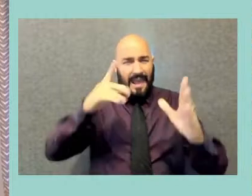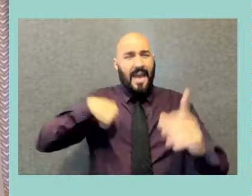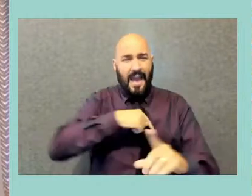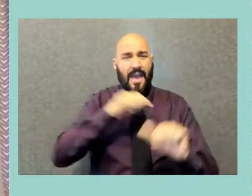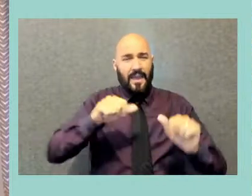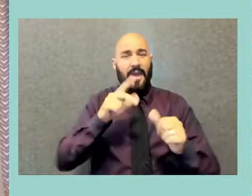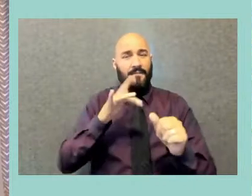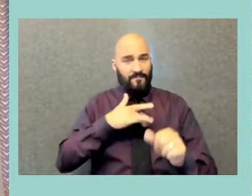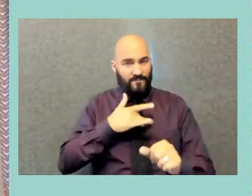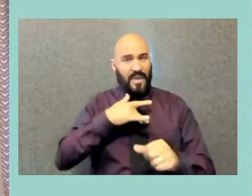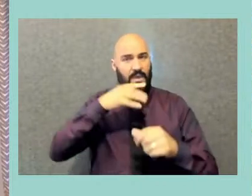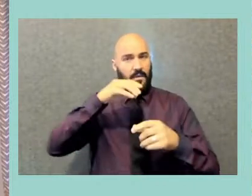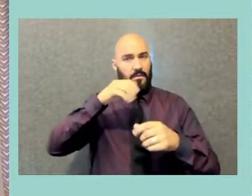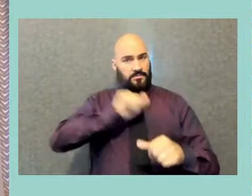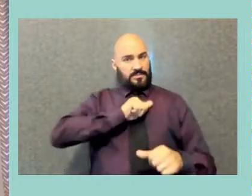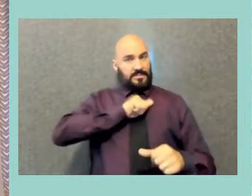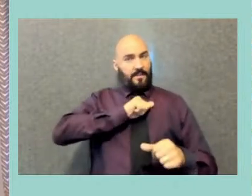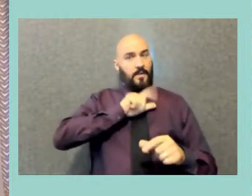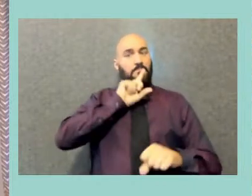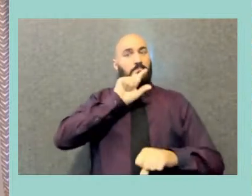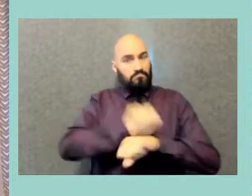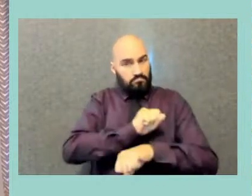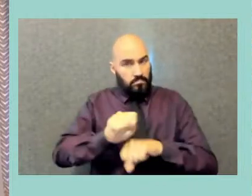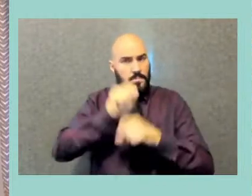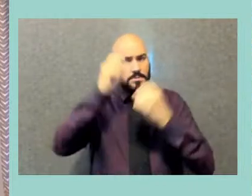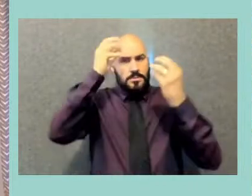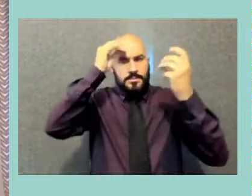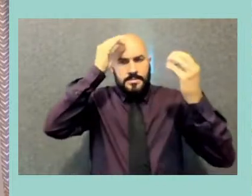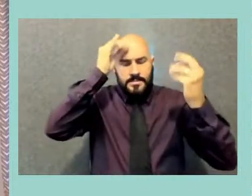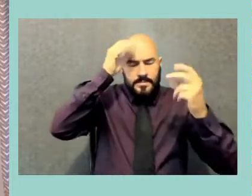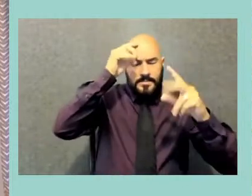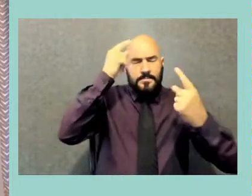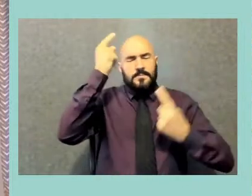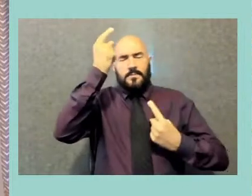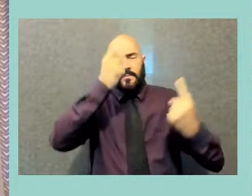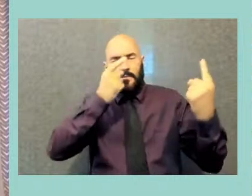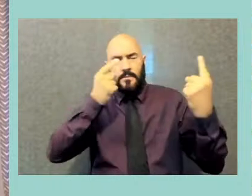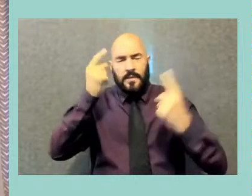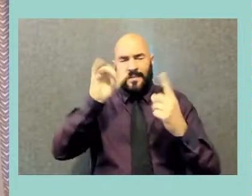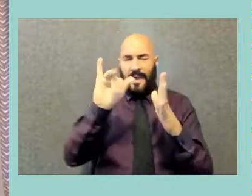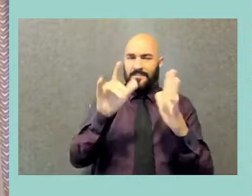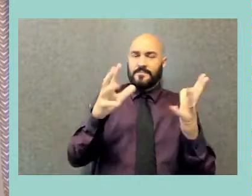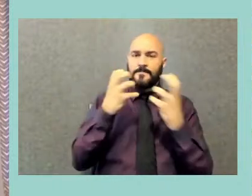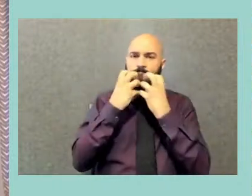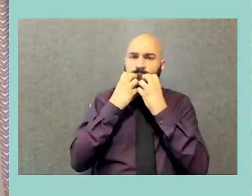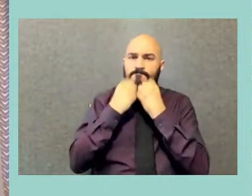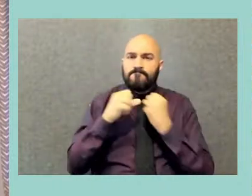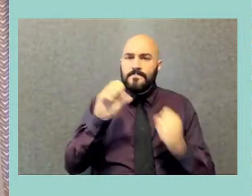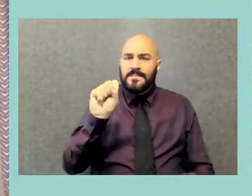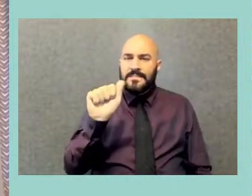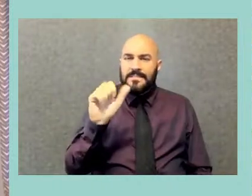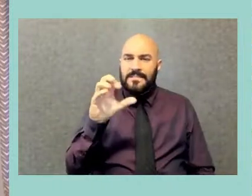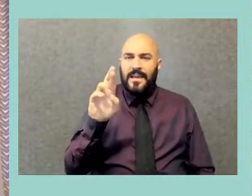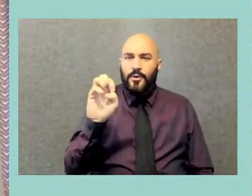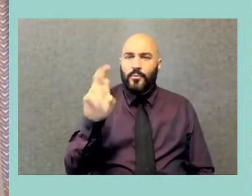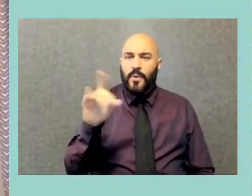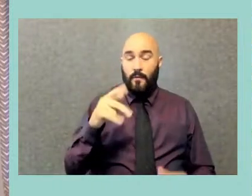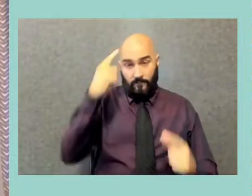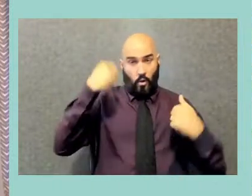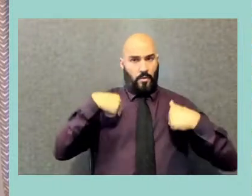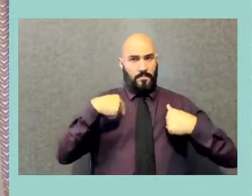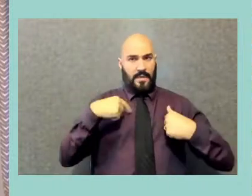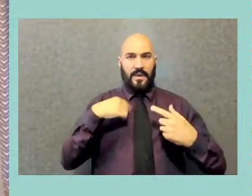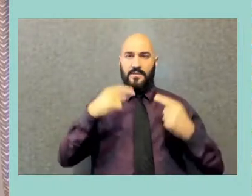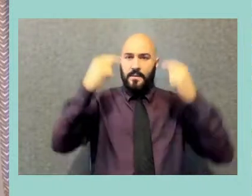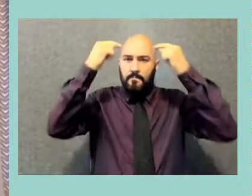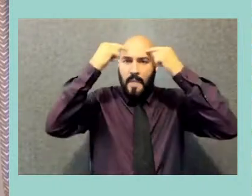us. For me, it is a moment of mindful quiet amidst the energetic and